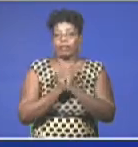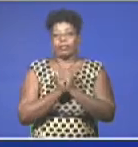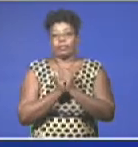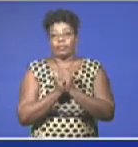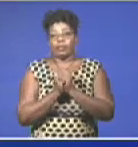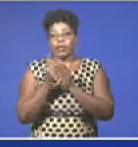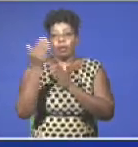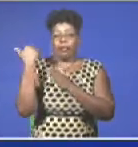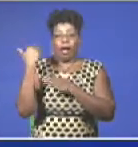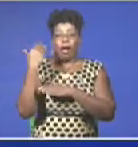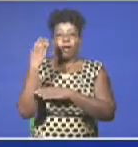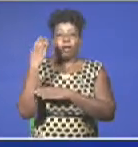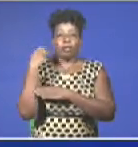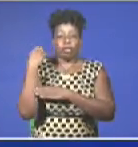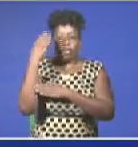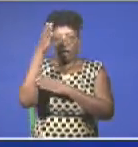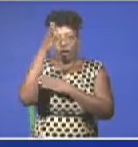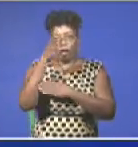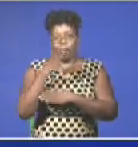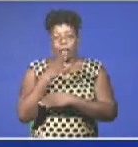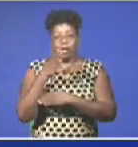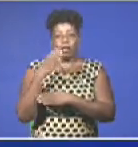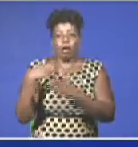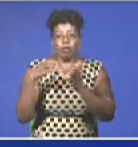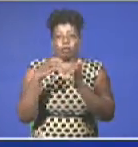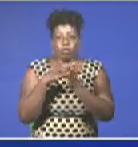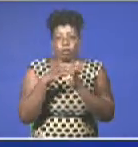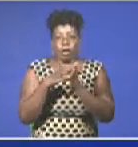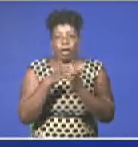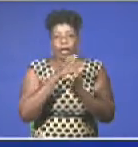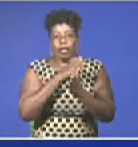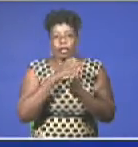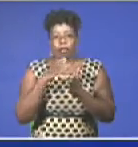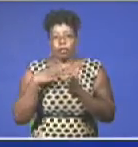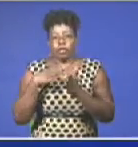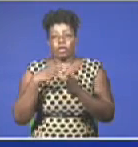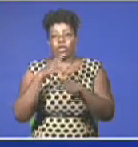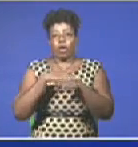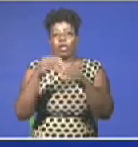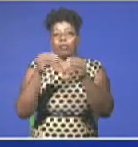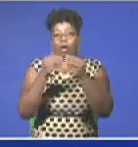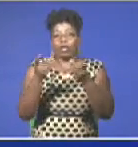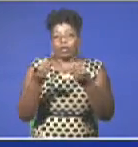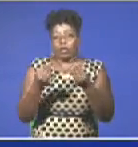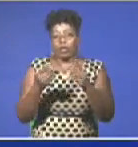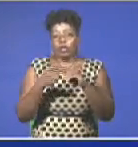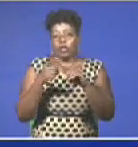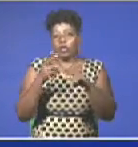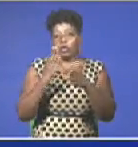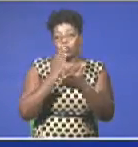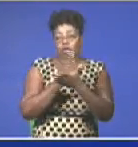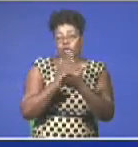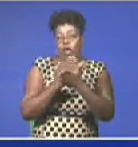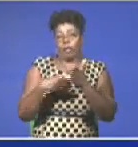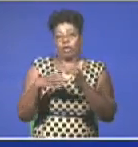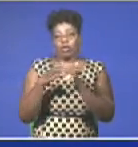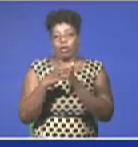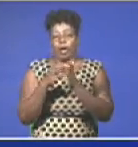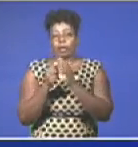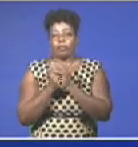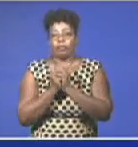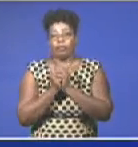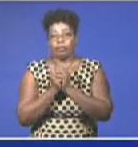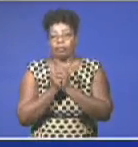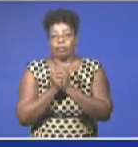Well, a former chairman of the National Crime Commission and a local clergyman is calling for more to be done to combat crime. Cleopatra Murphy has